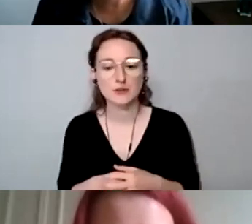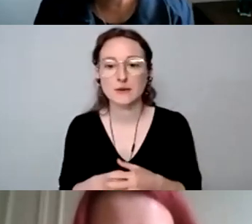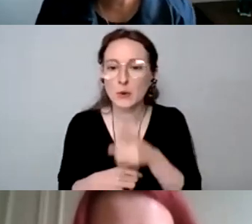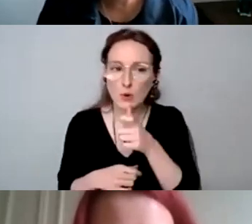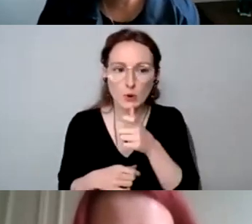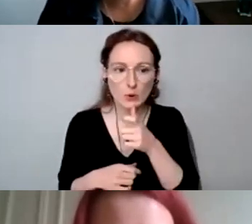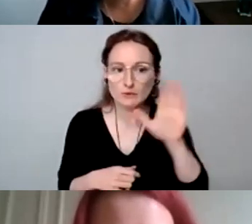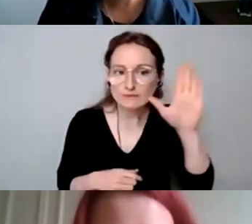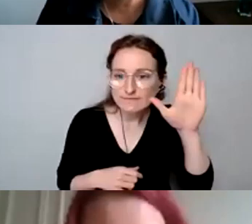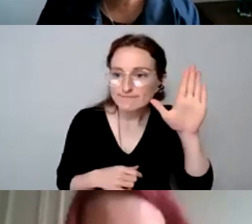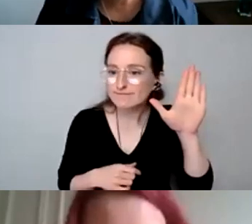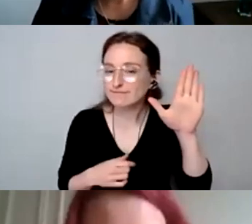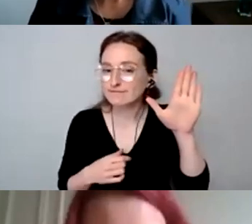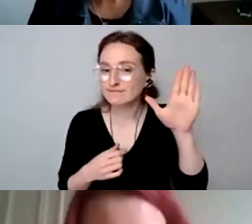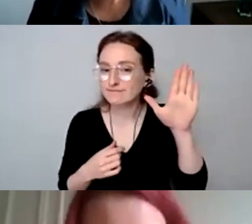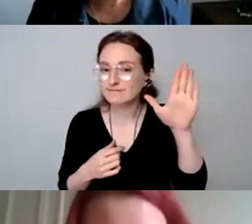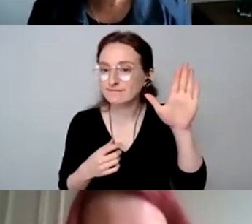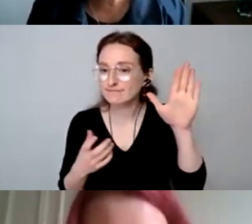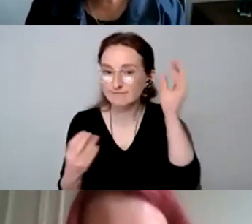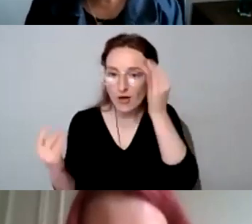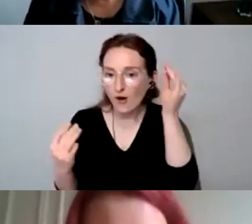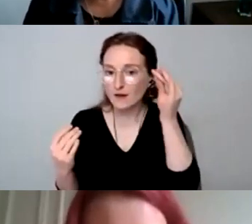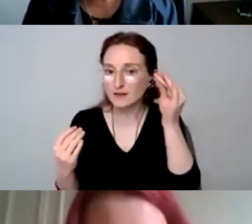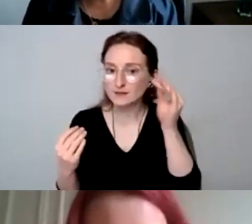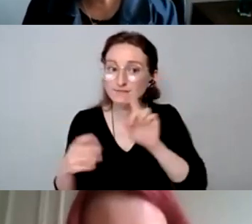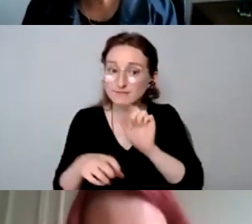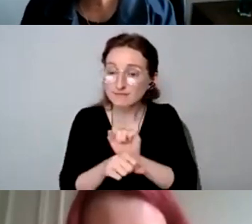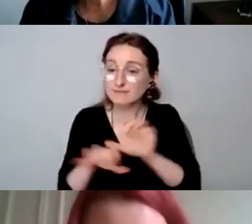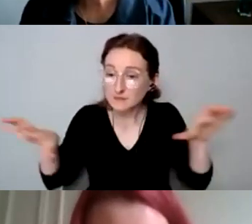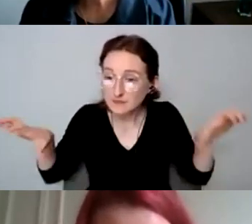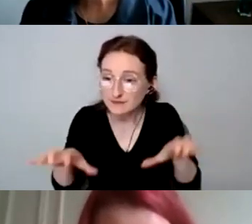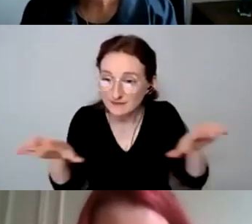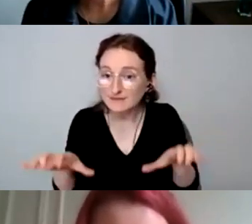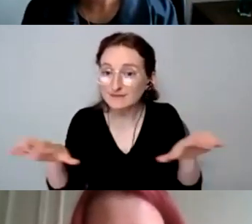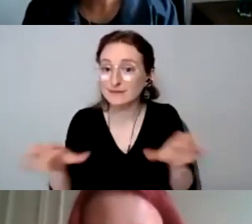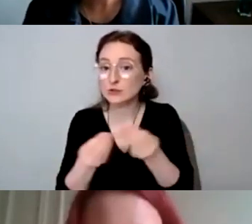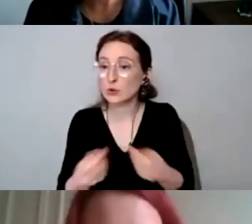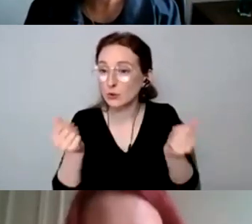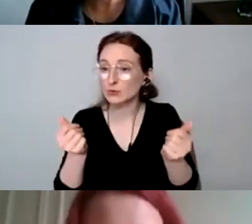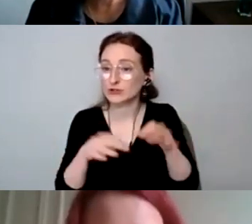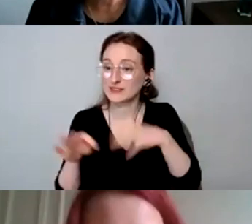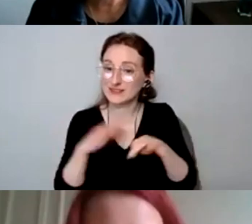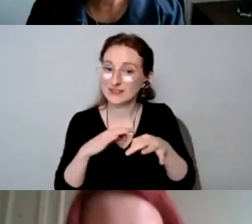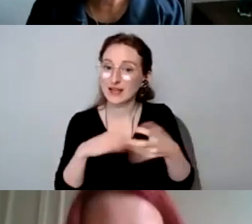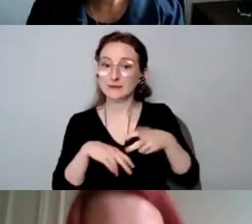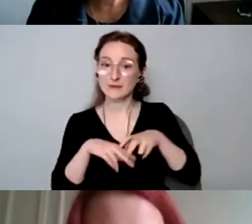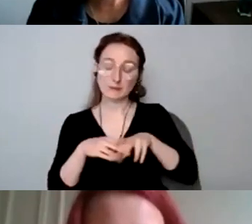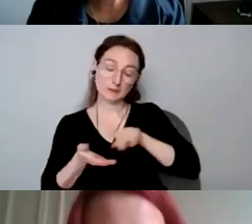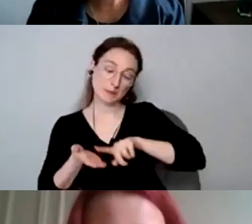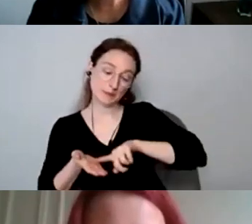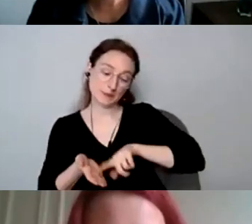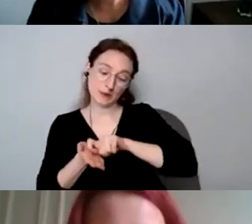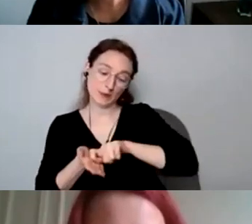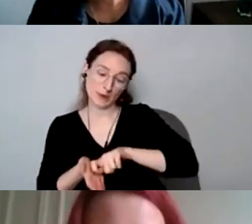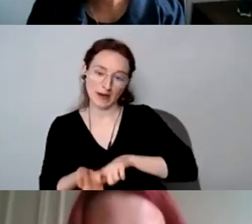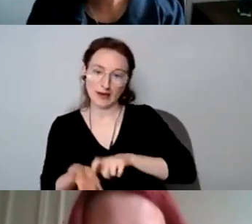offer some thoughts on practical solutions, what scholars can do to